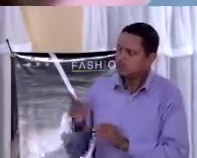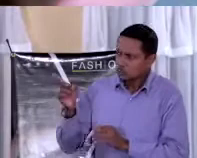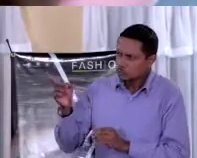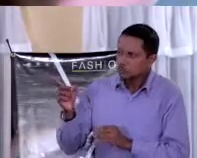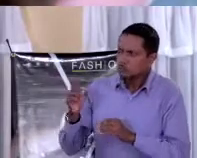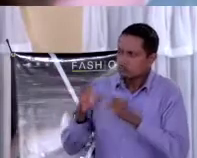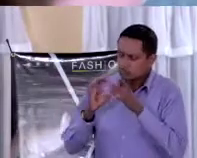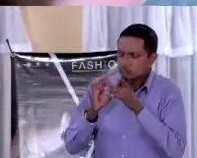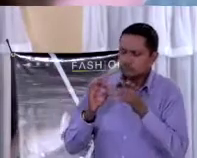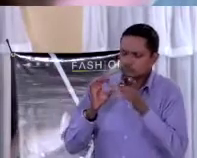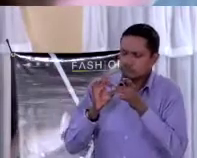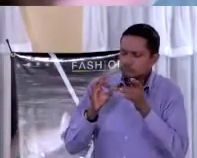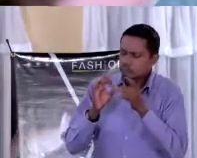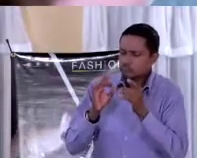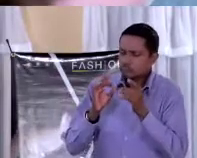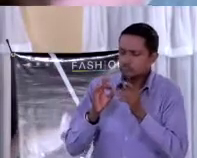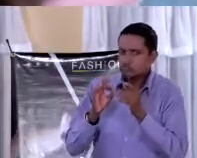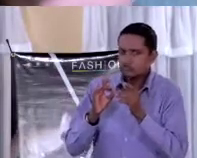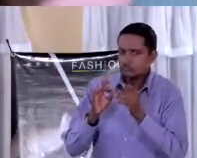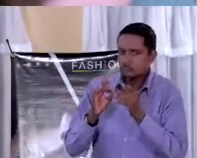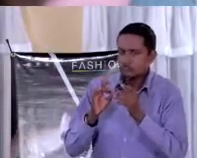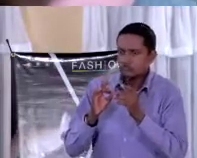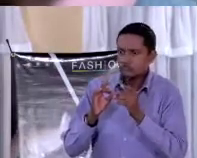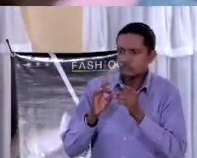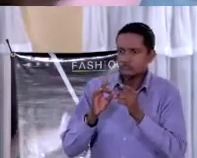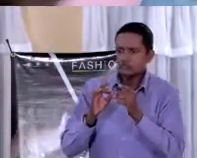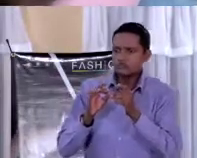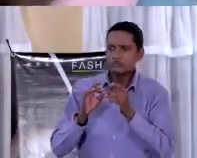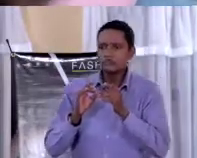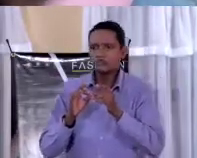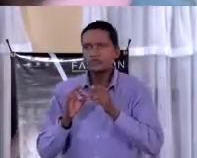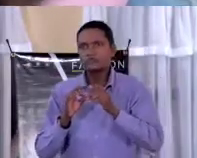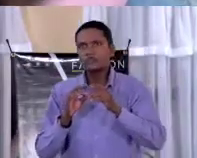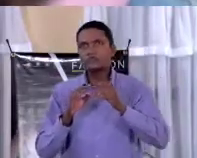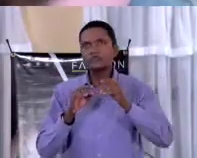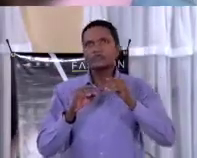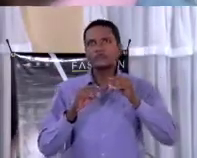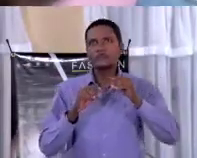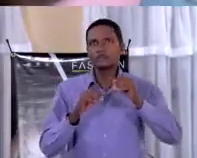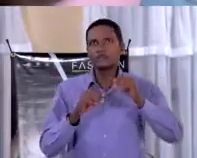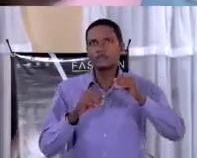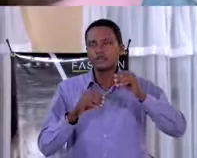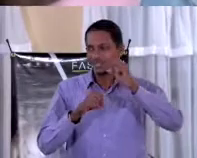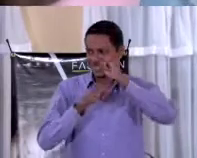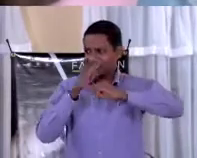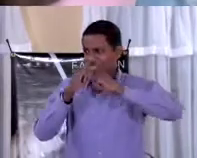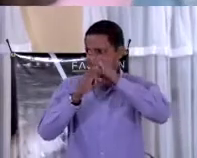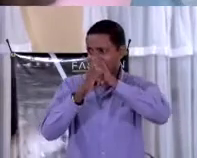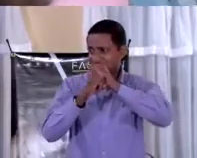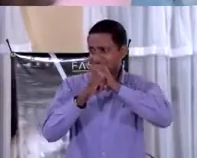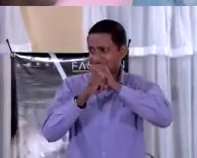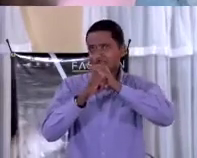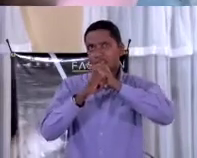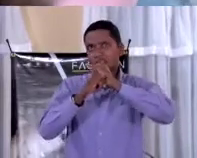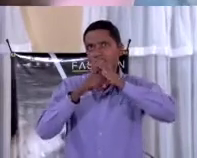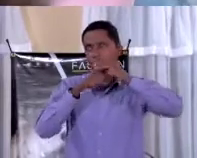the Caribbean story is not enough. Because we have to understand